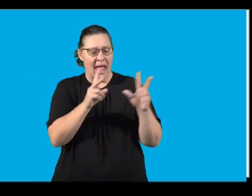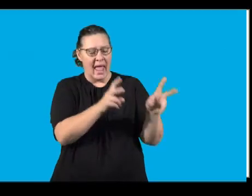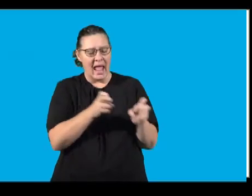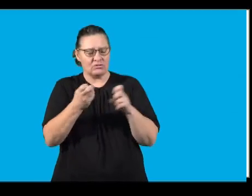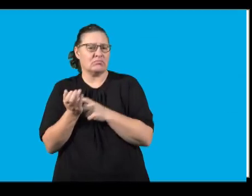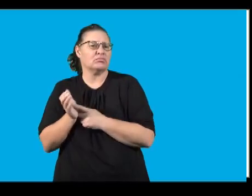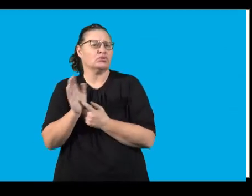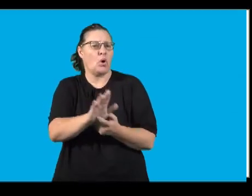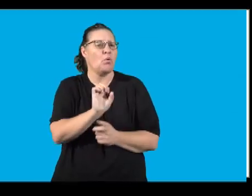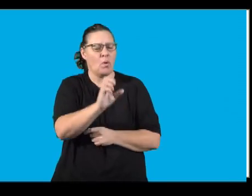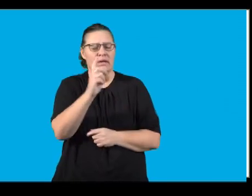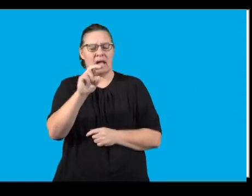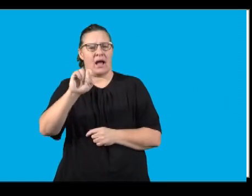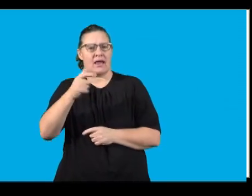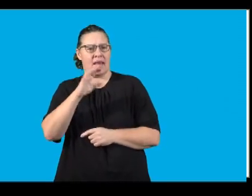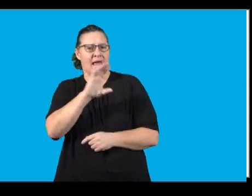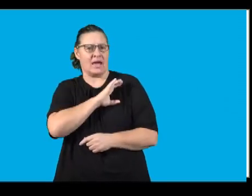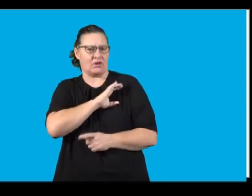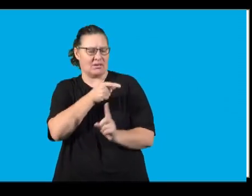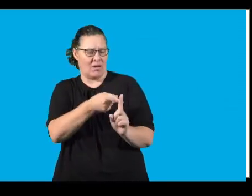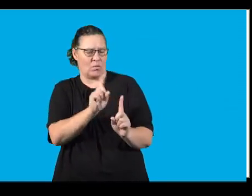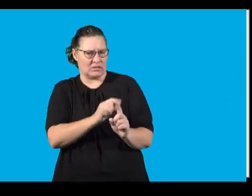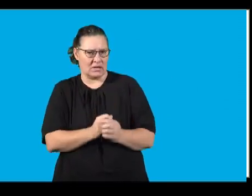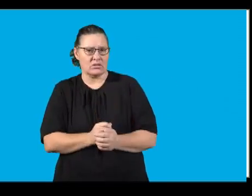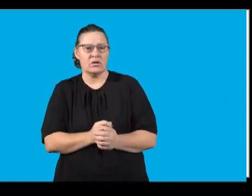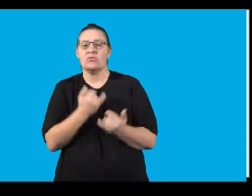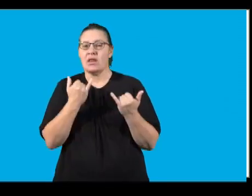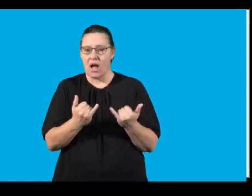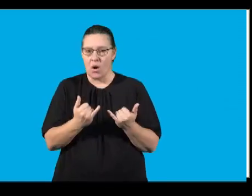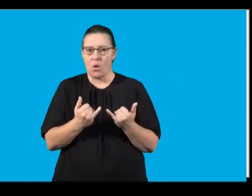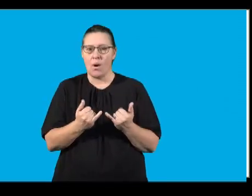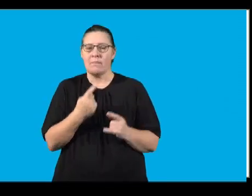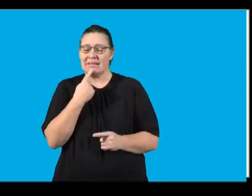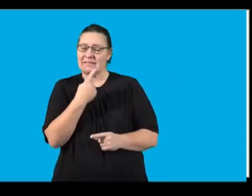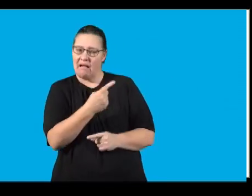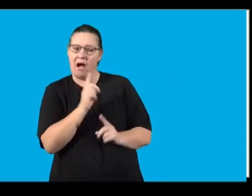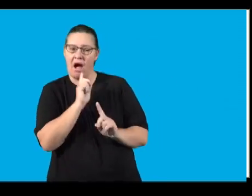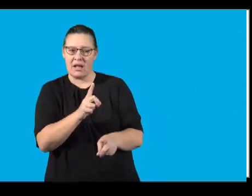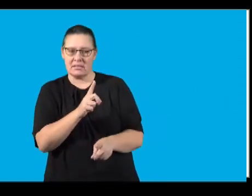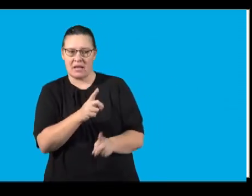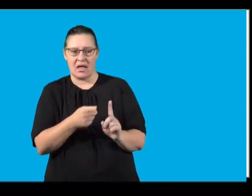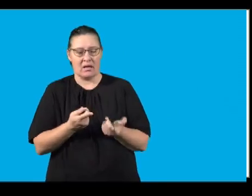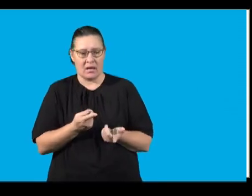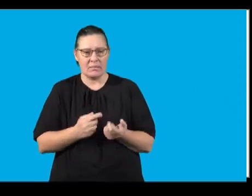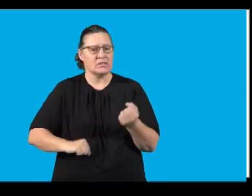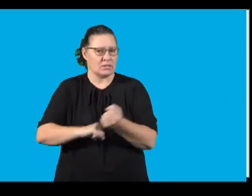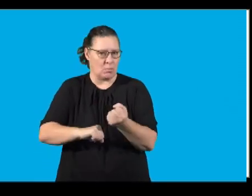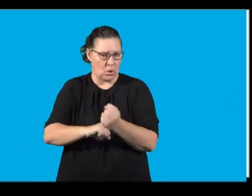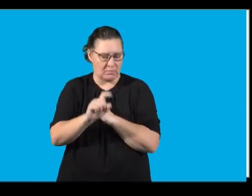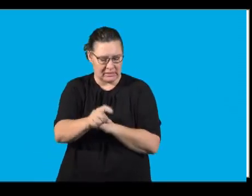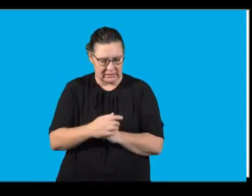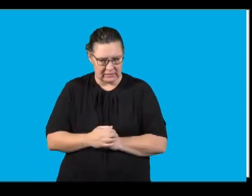about Duncan's character? And in this case, you need to substantiate your answer. All right, so let's look at